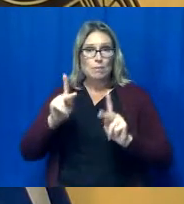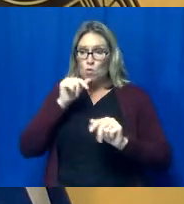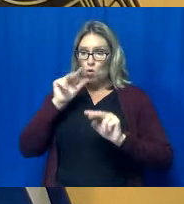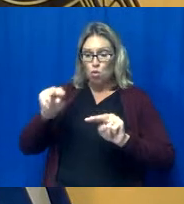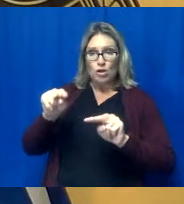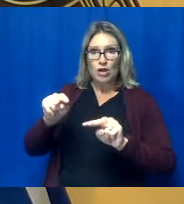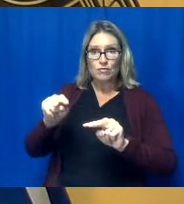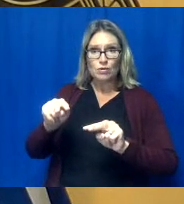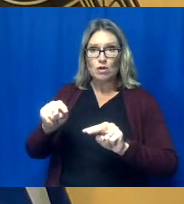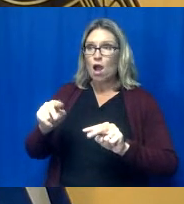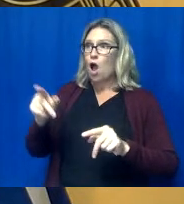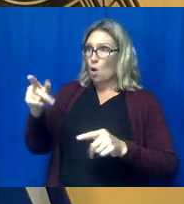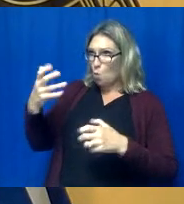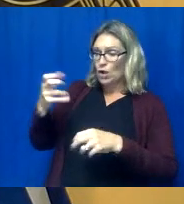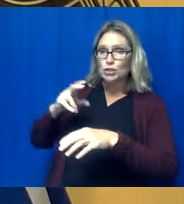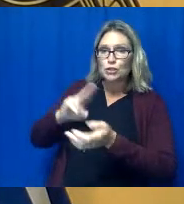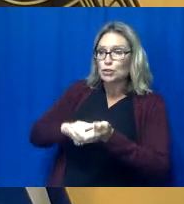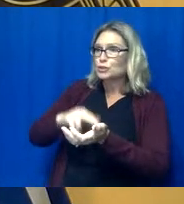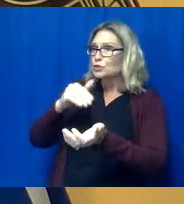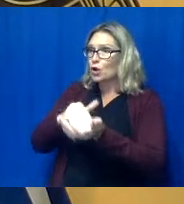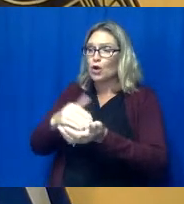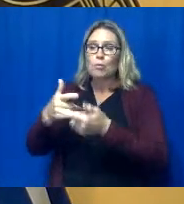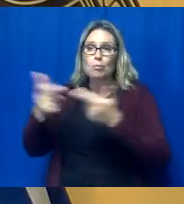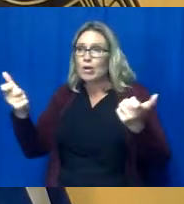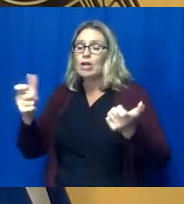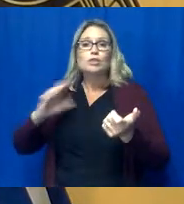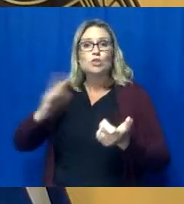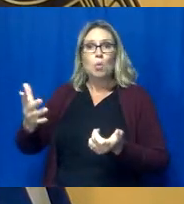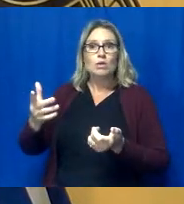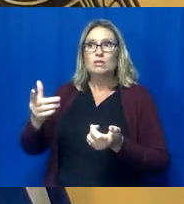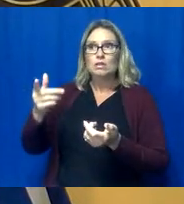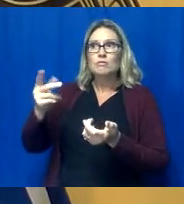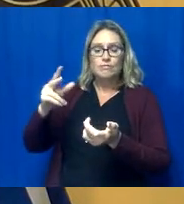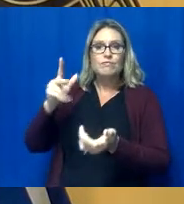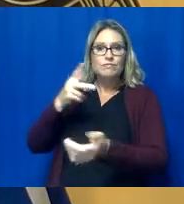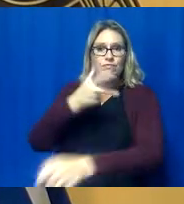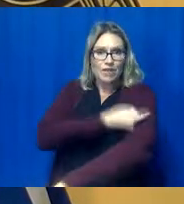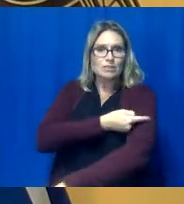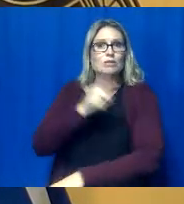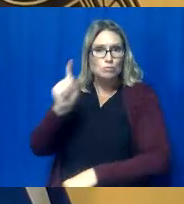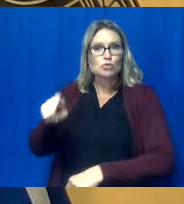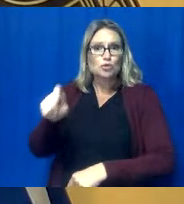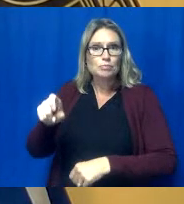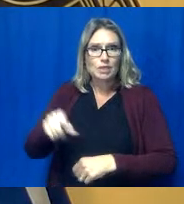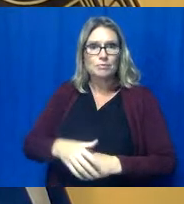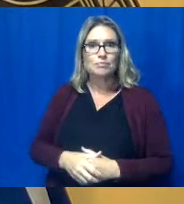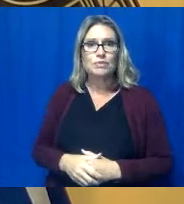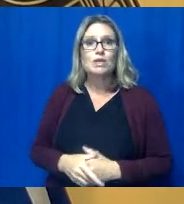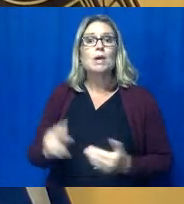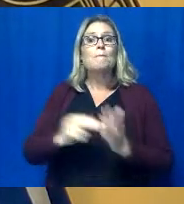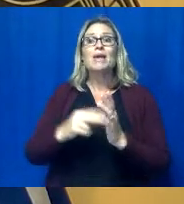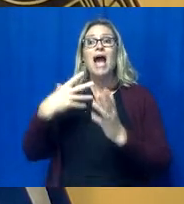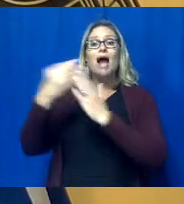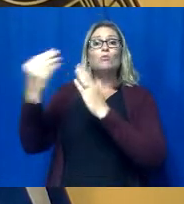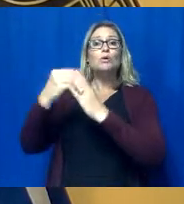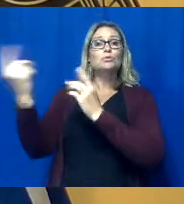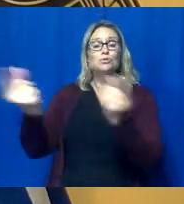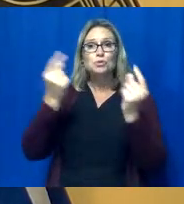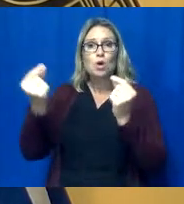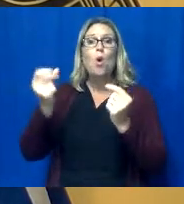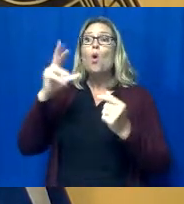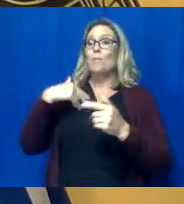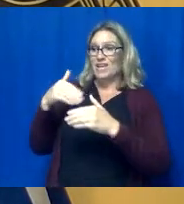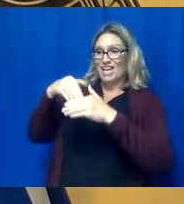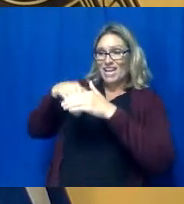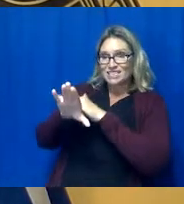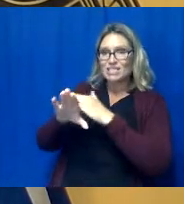wasn't vaccinated. Requiring proof of vaccination for non-essential activities. Masking while you're indoors,